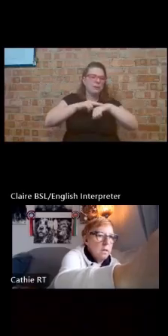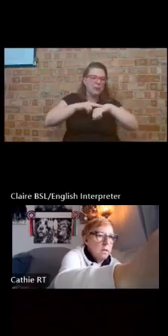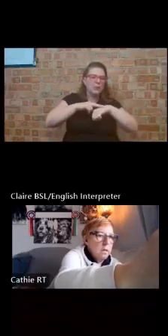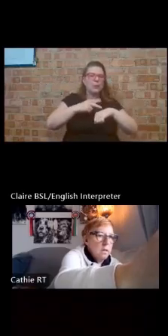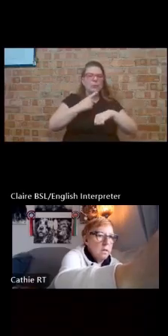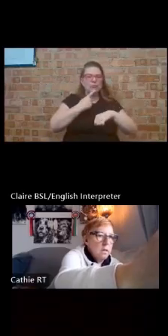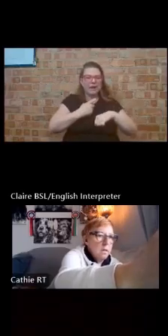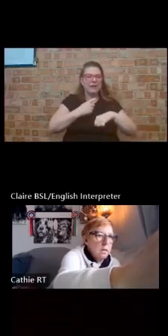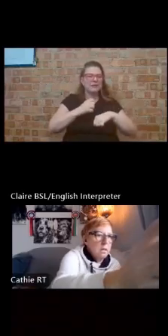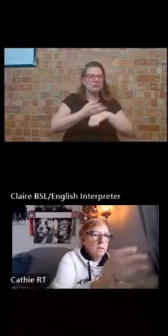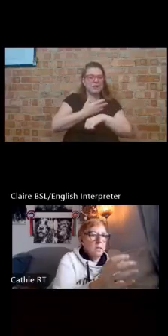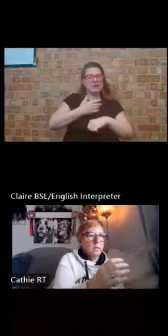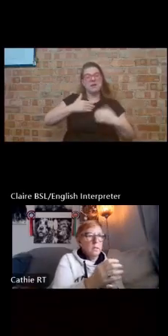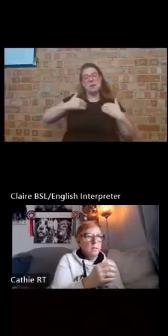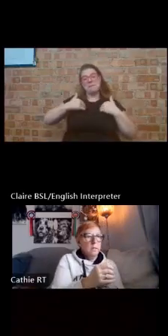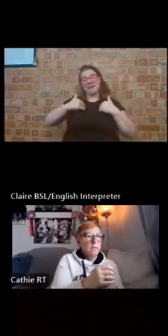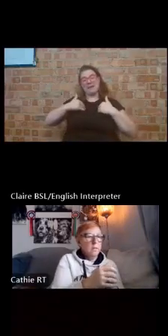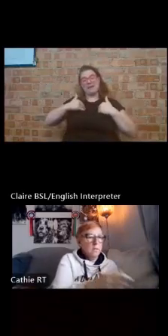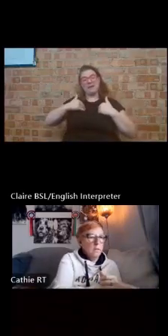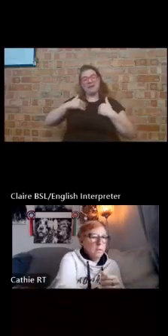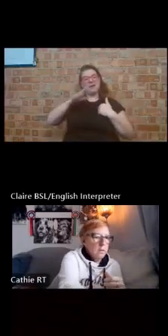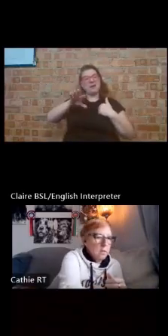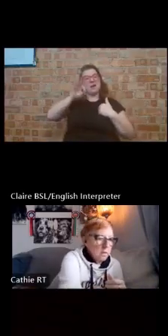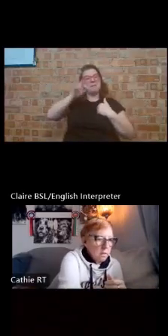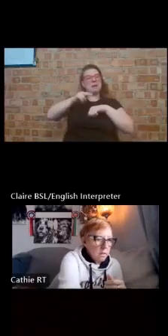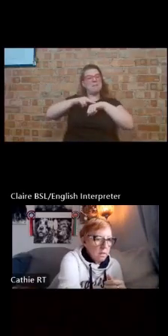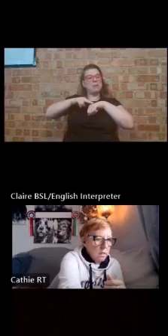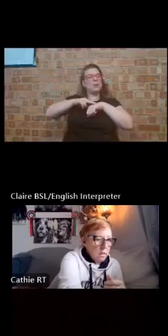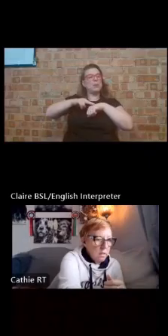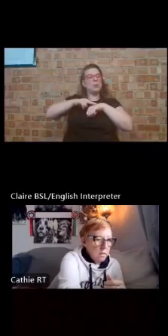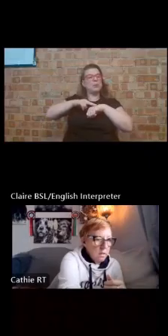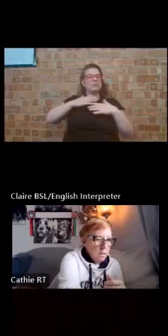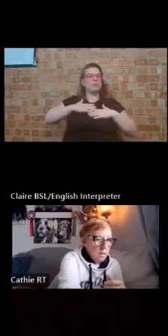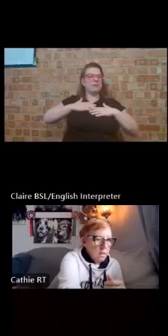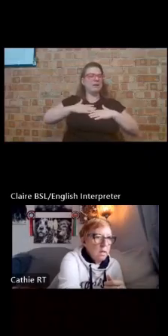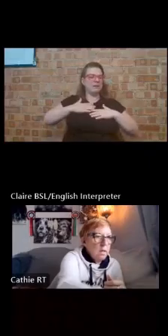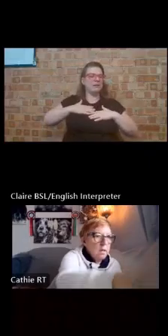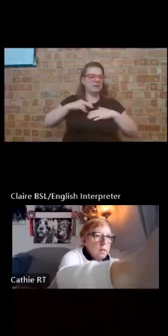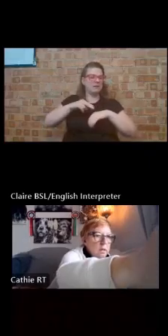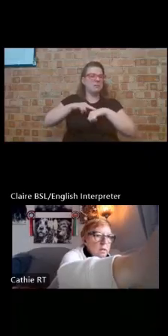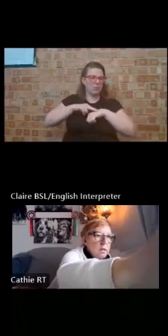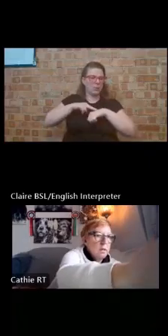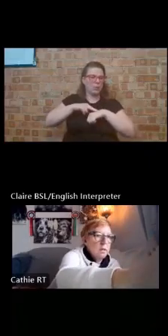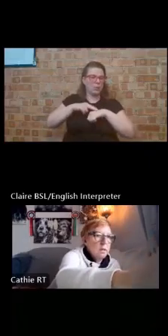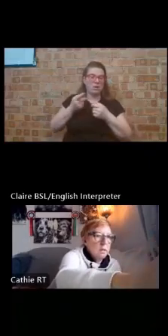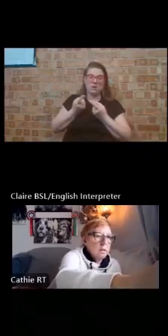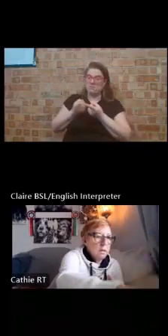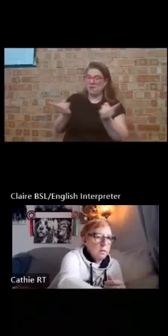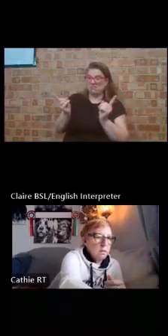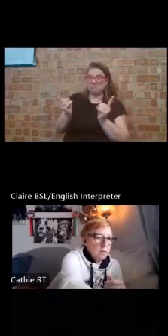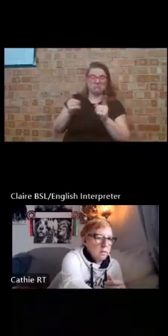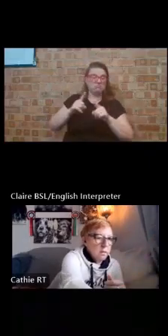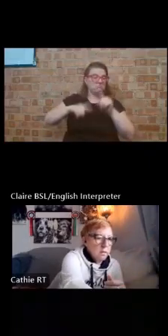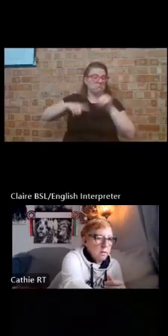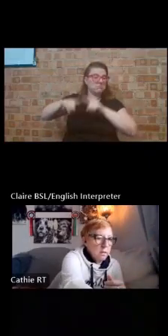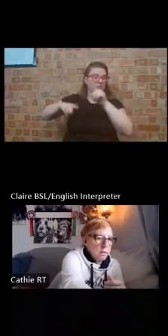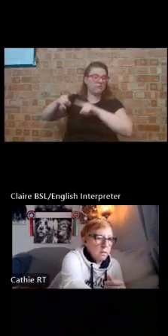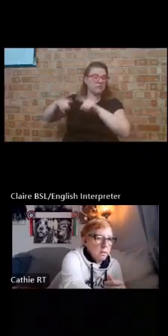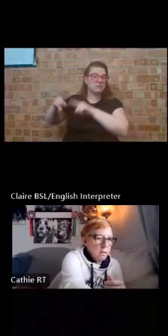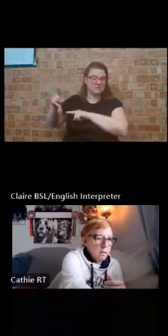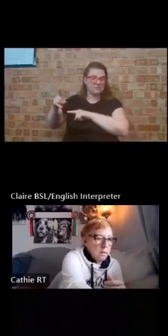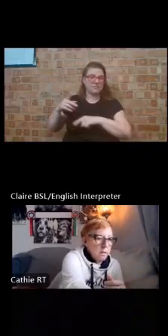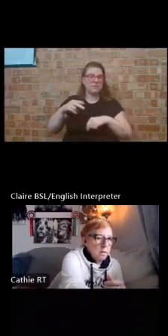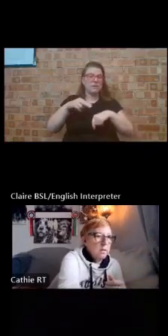for me, I always pick blue. Blue stands out quite good for me, is the way it is. And then once